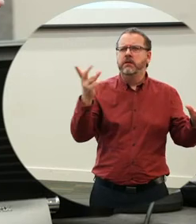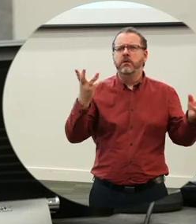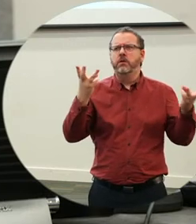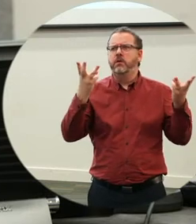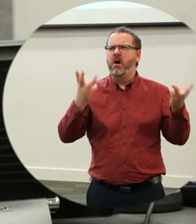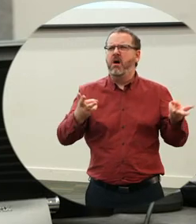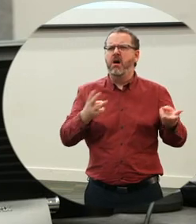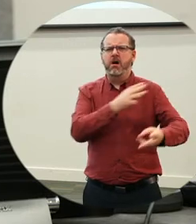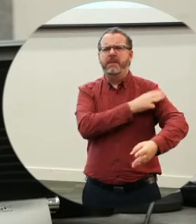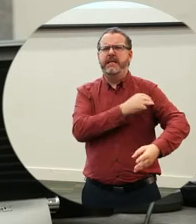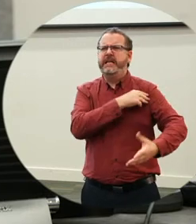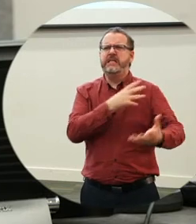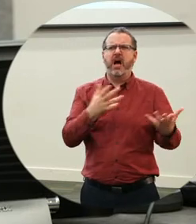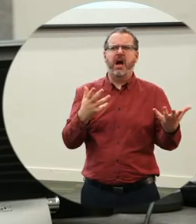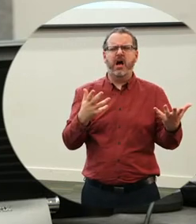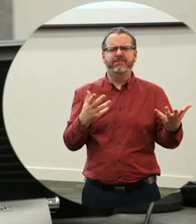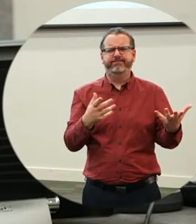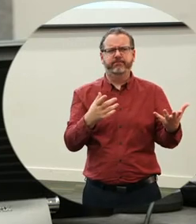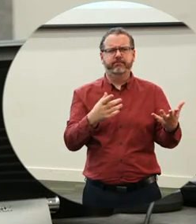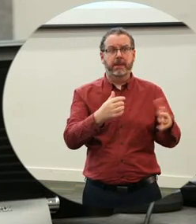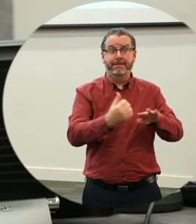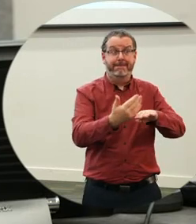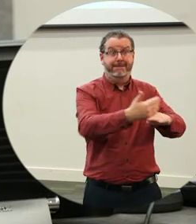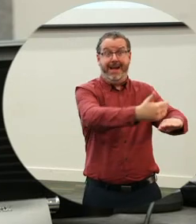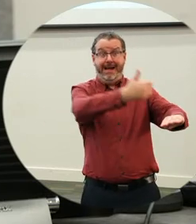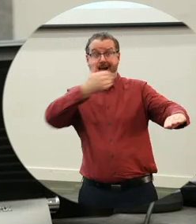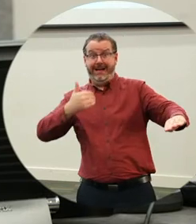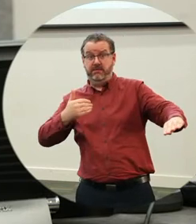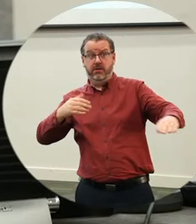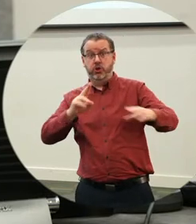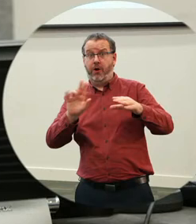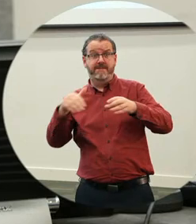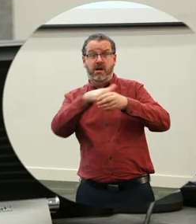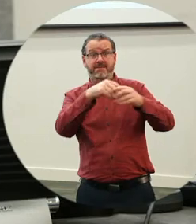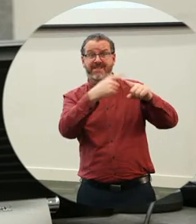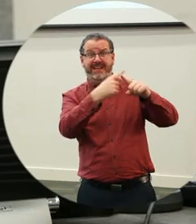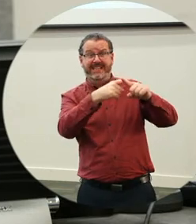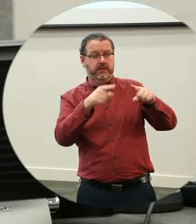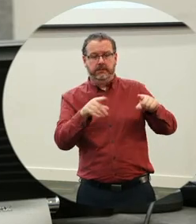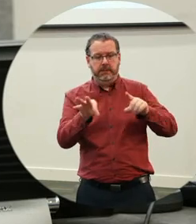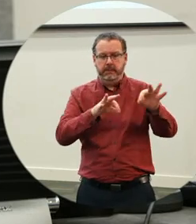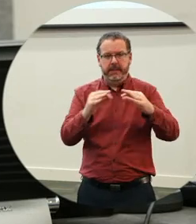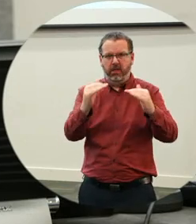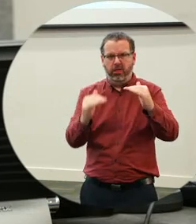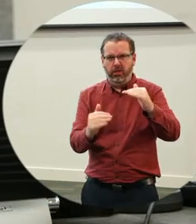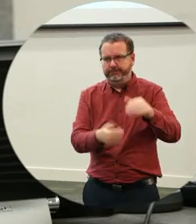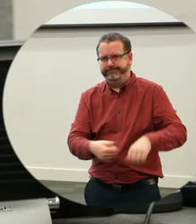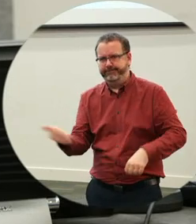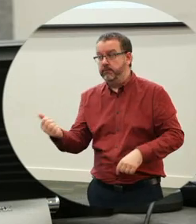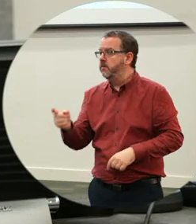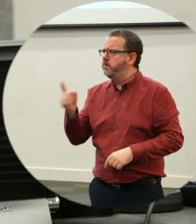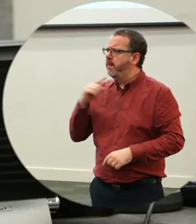put your less formidable people back behind the line. But that suggests this happened before the ceasefire.